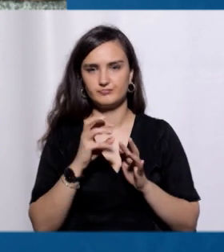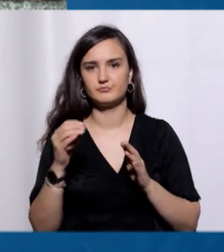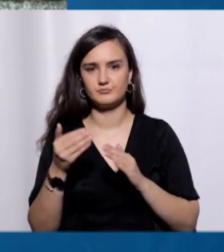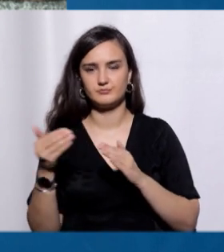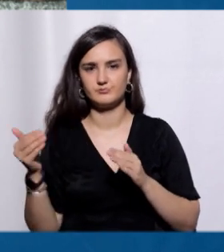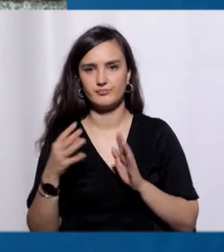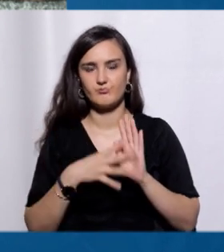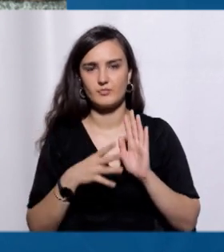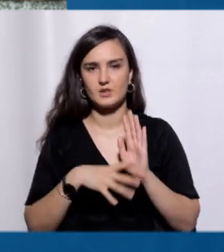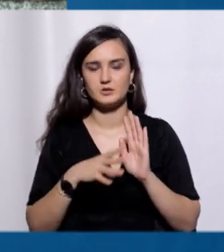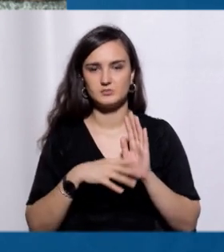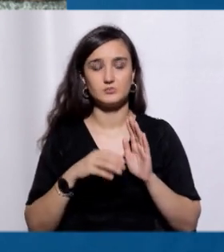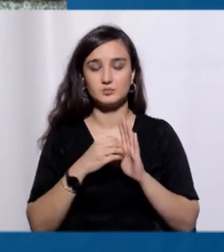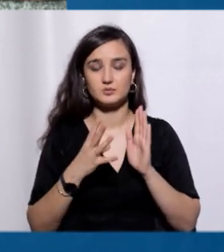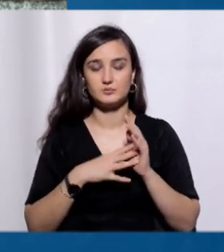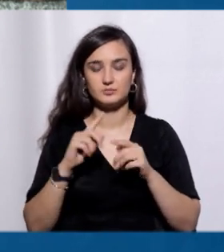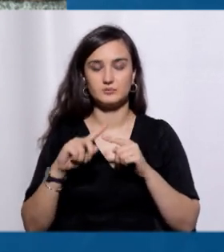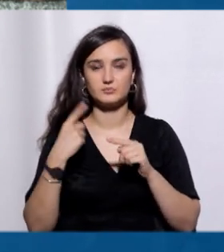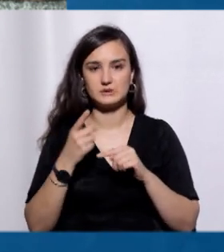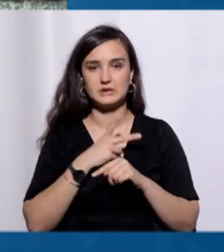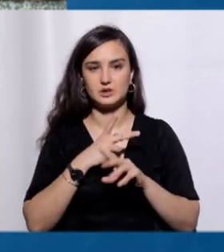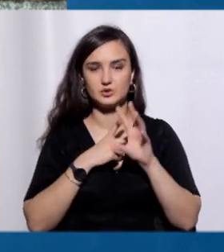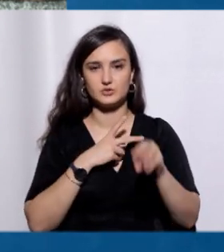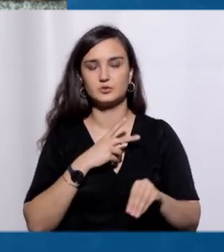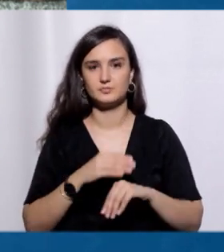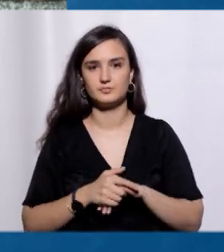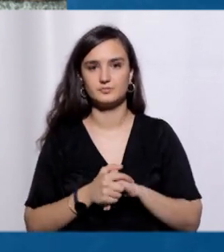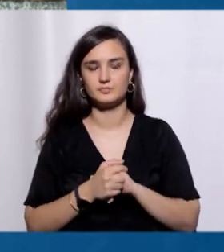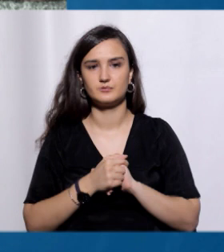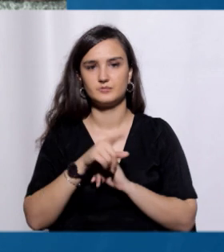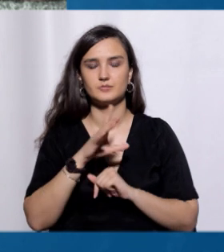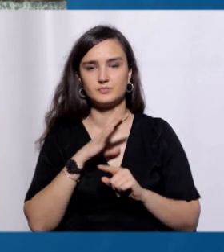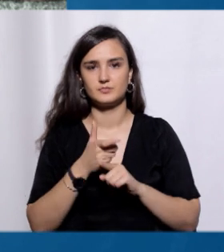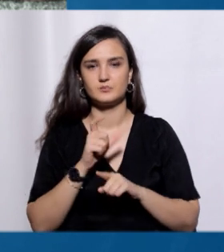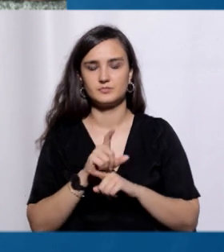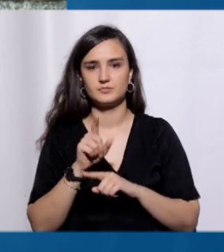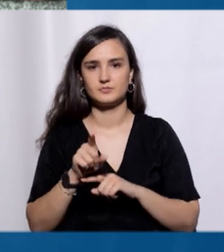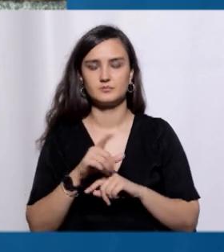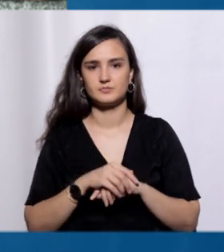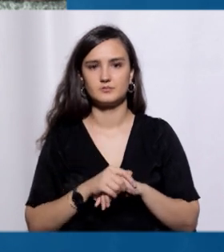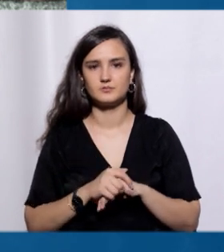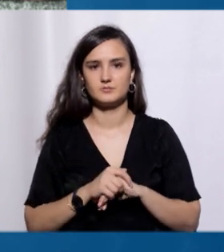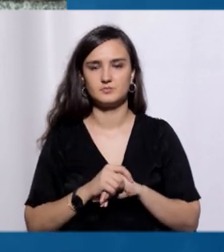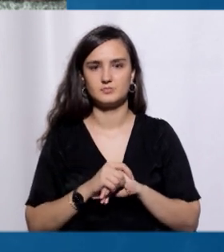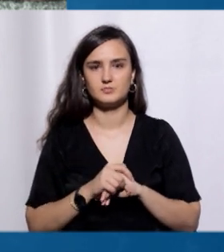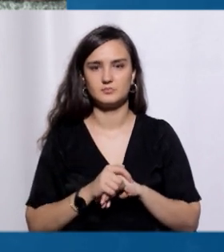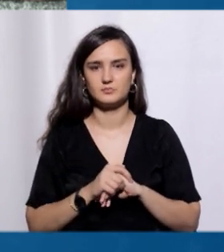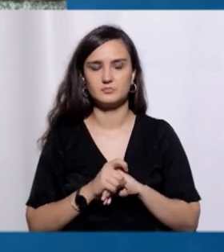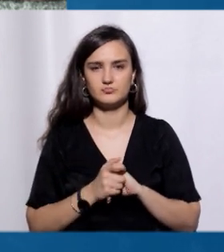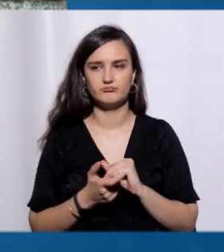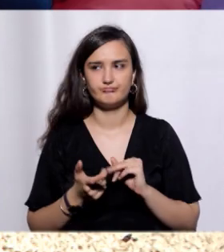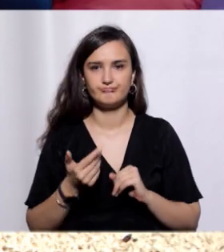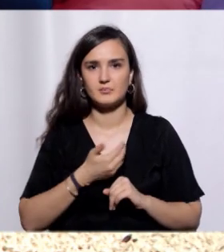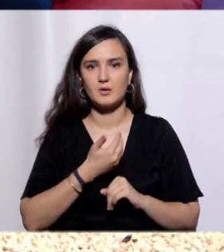the 19th century, in Yorkshire, England. And she was the most dominant and ambitious of